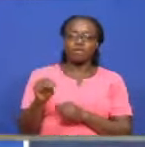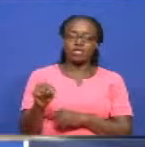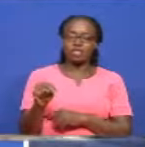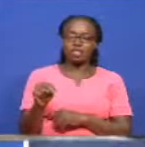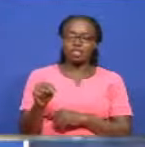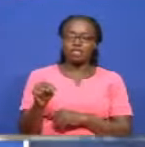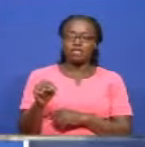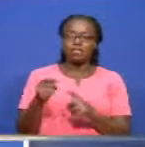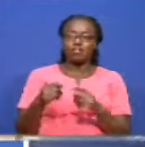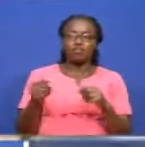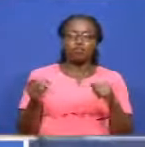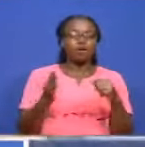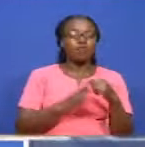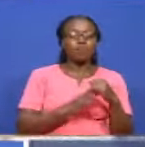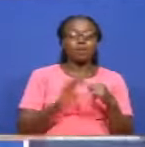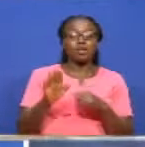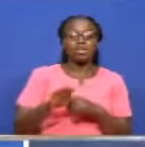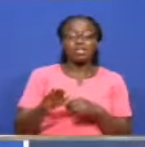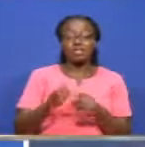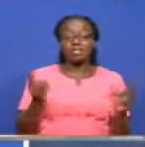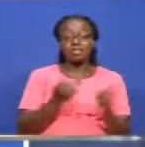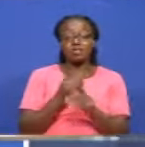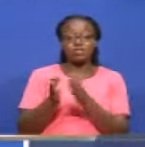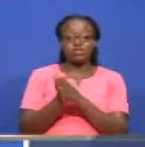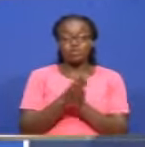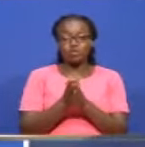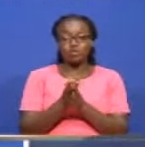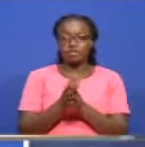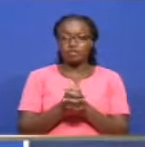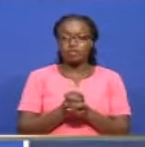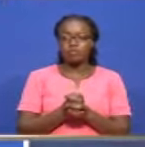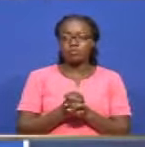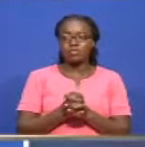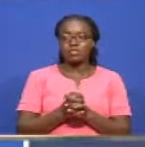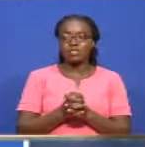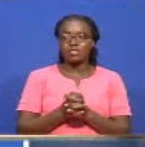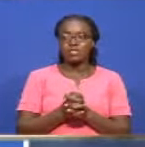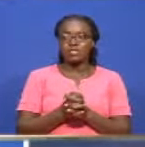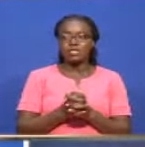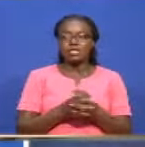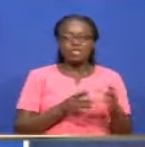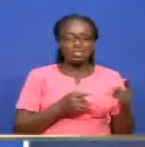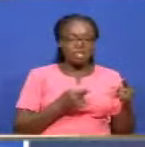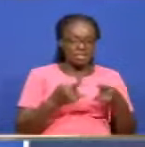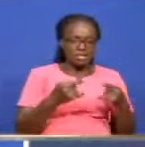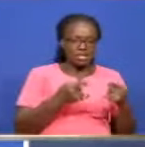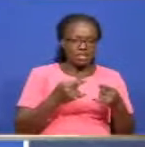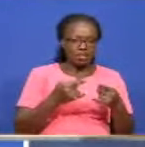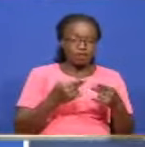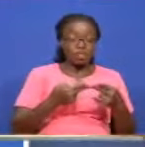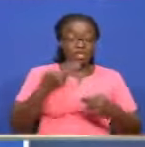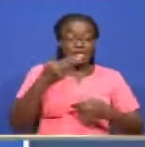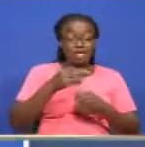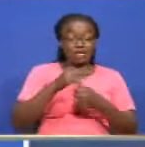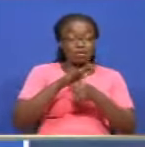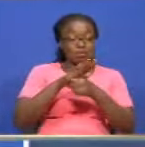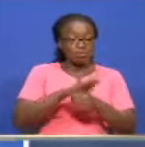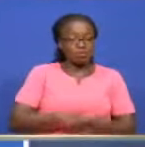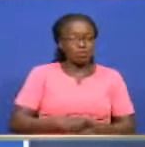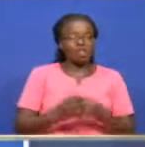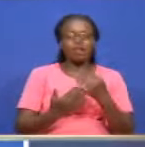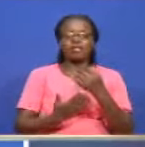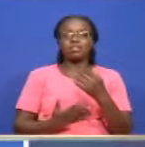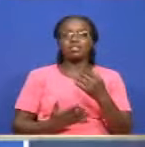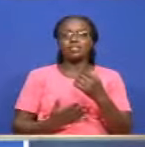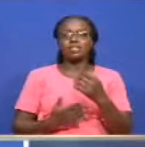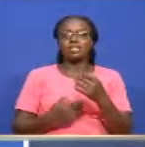area, has a different story. Currently struggling with high blood pressure, for her, it has been